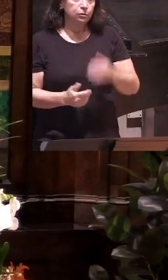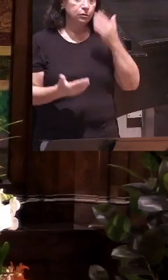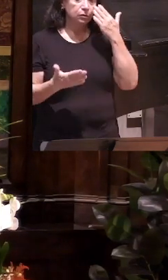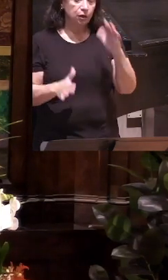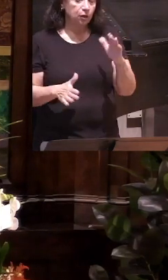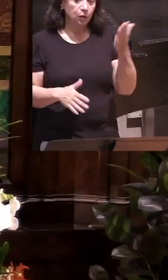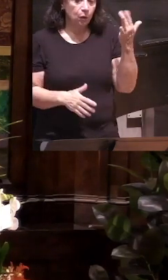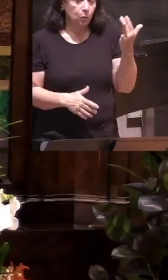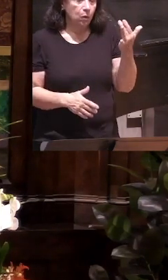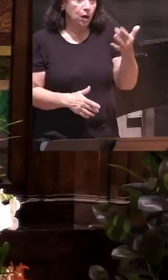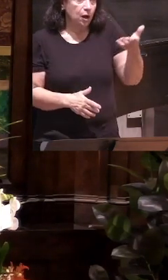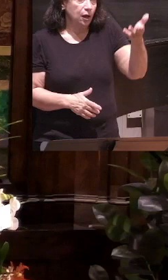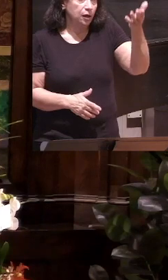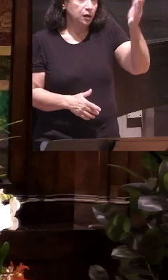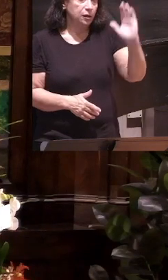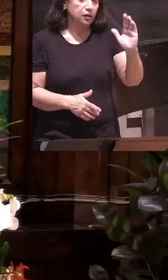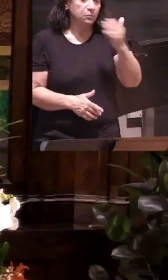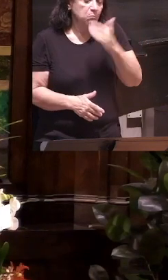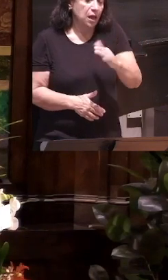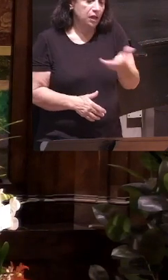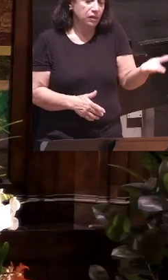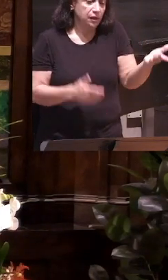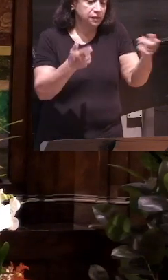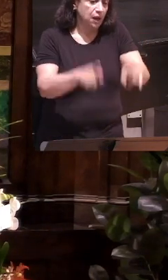I don't know why bad things happen.